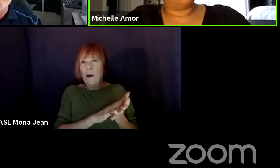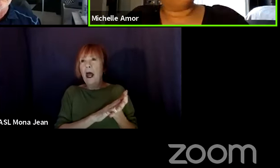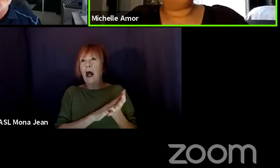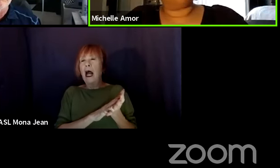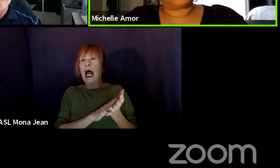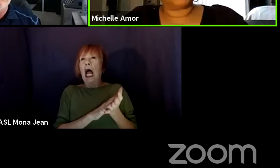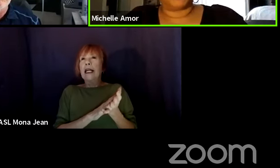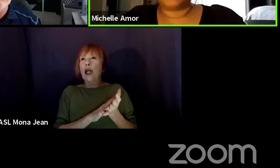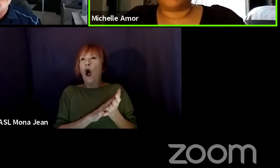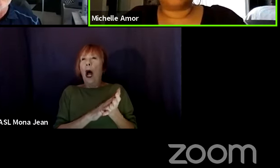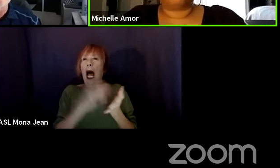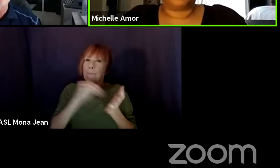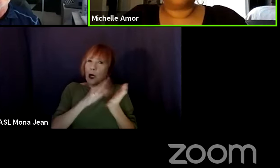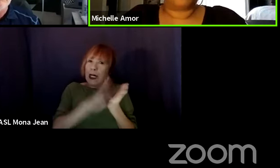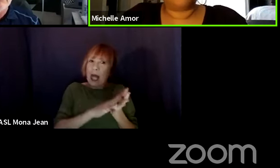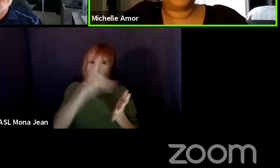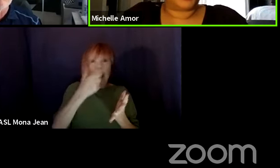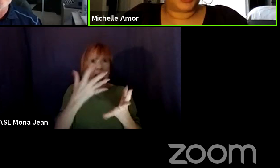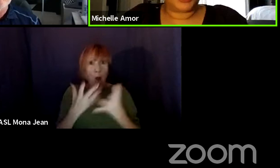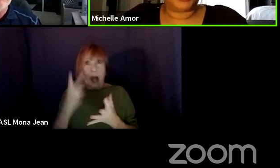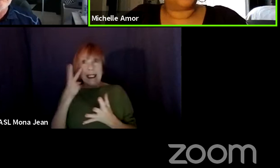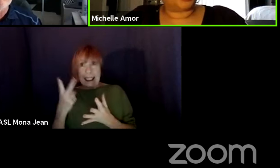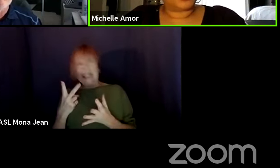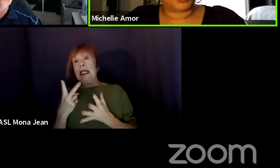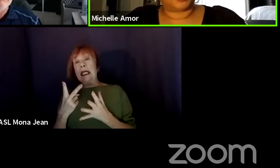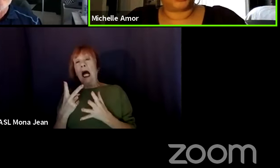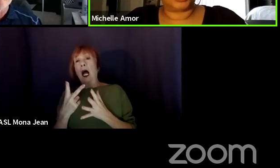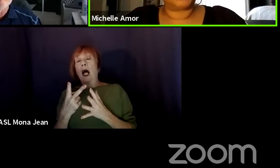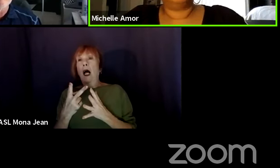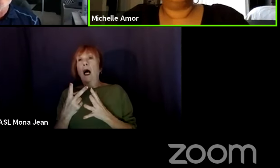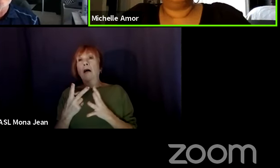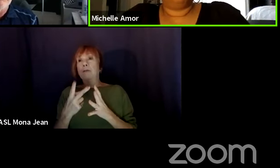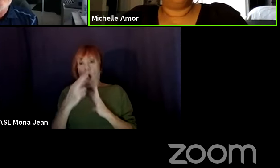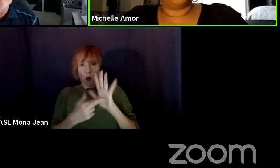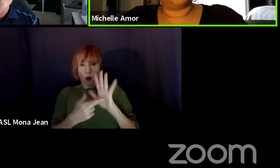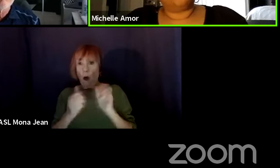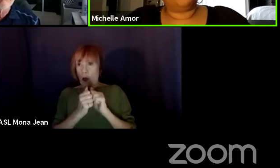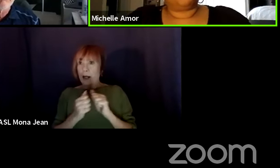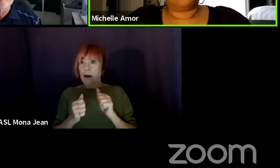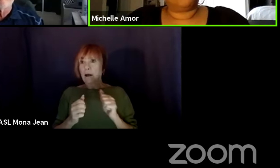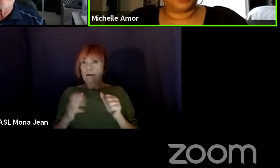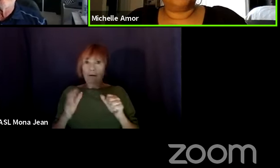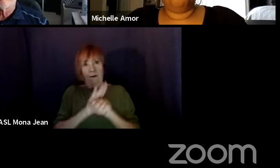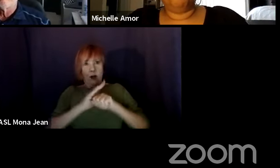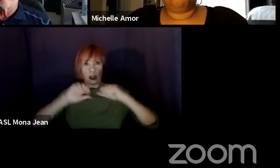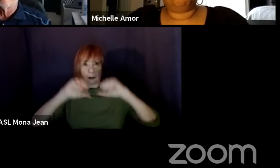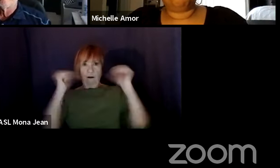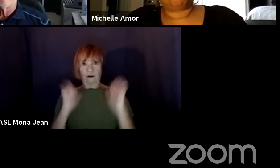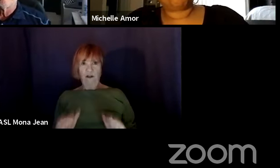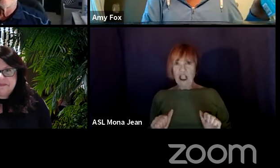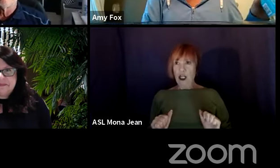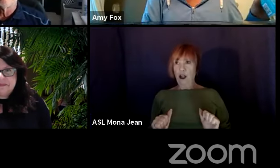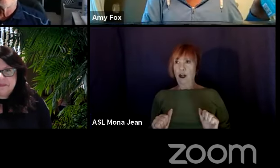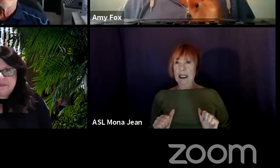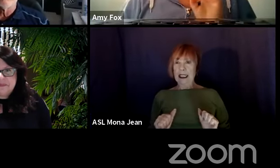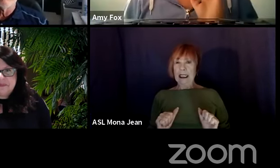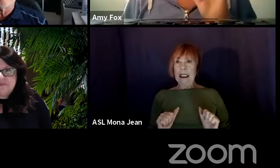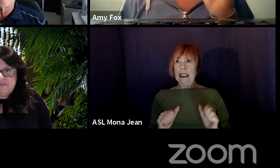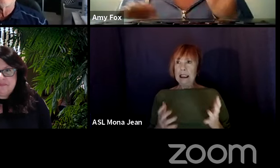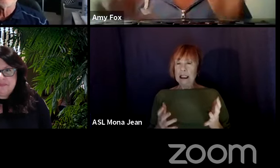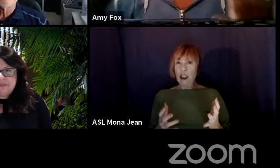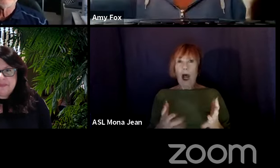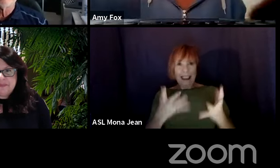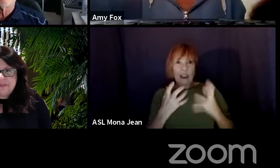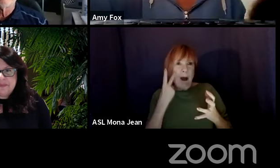about them being full figure, not having them be like, oh, I have to dye it. You know what I'm saying? But just full figure. Yeah. Yeah. Fair enough.